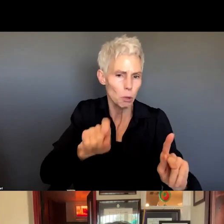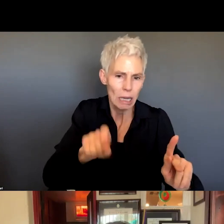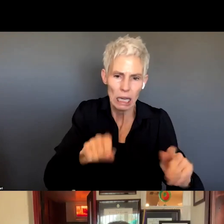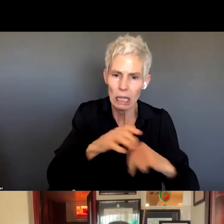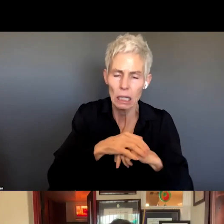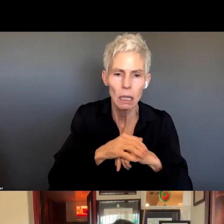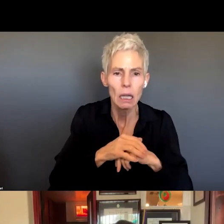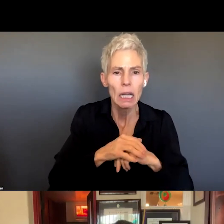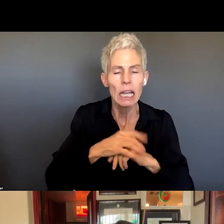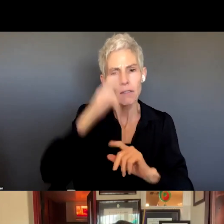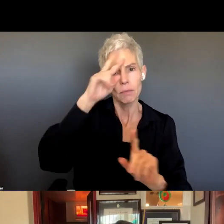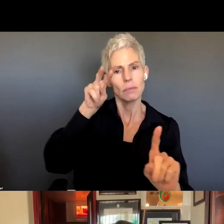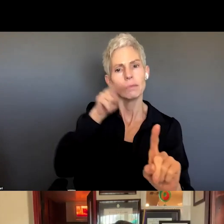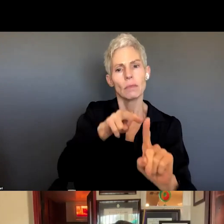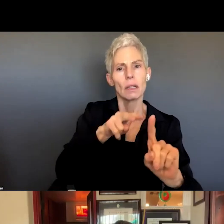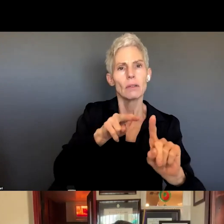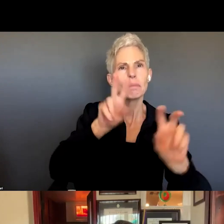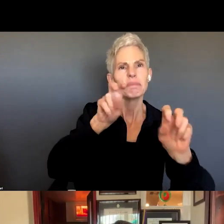think about it from a systems perspective,